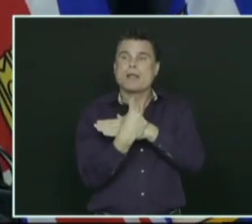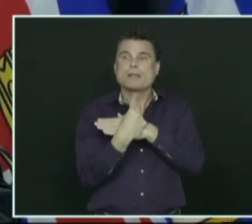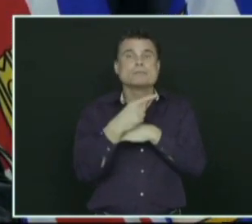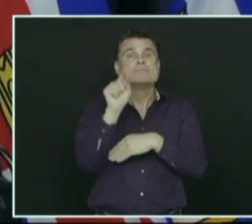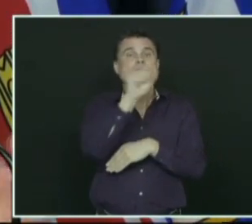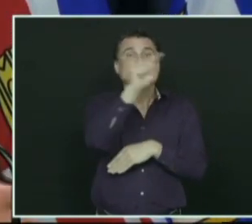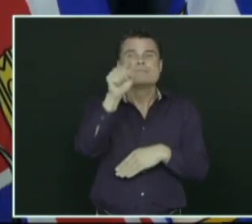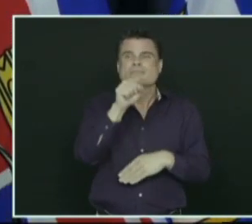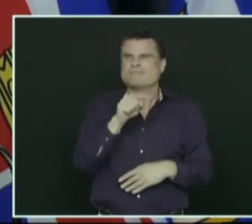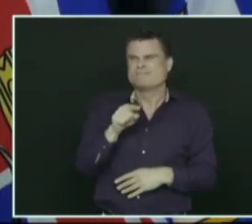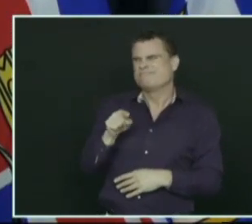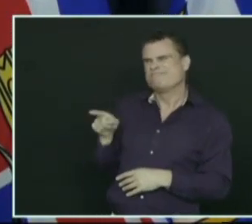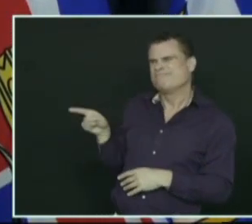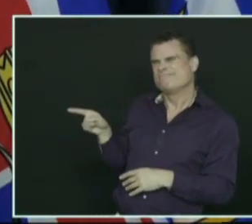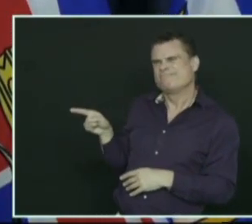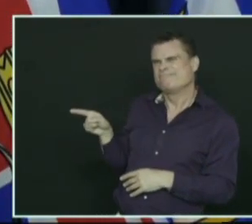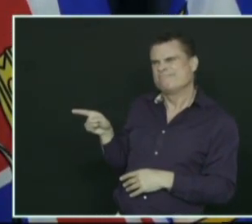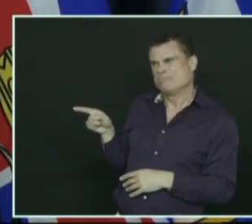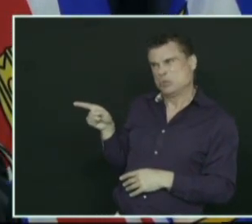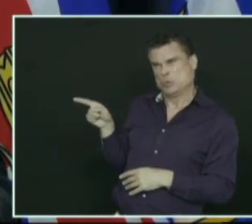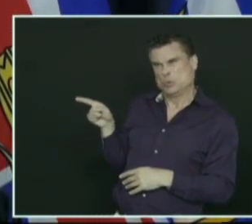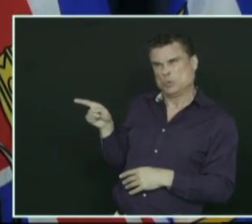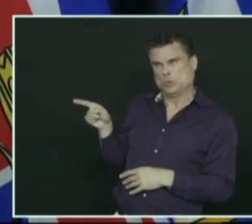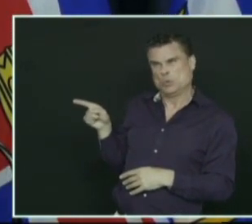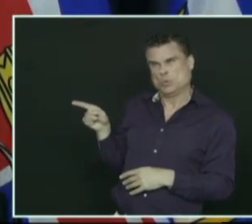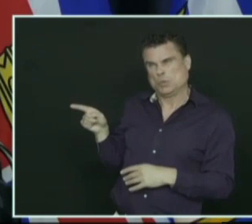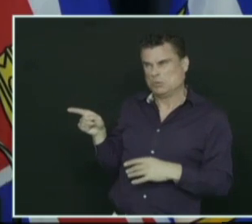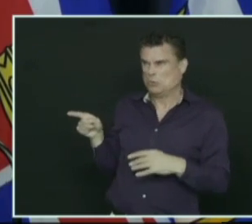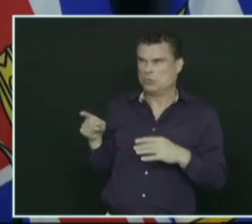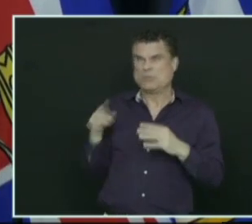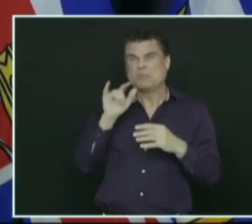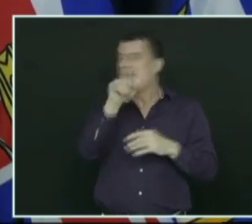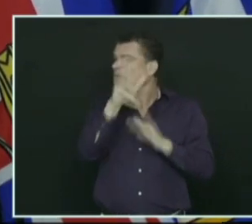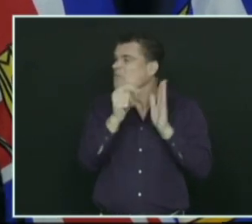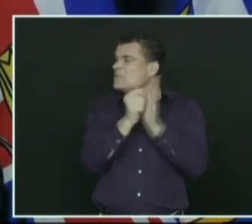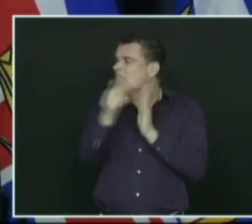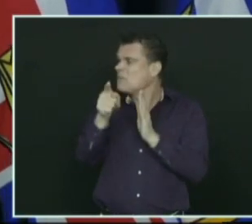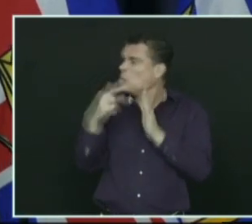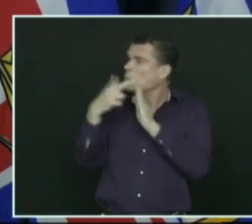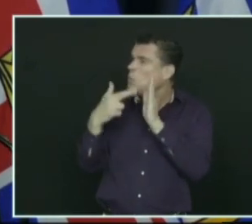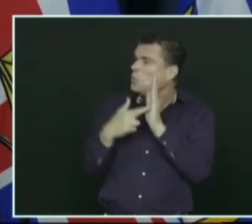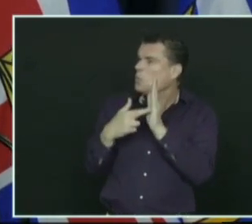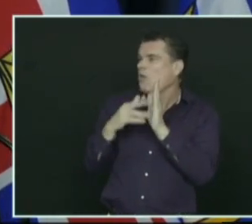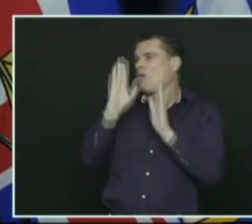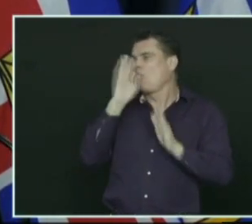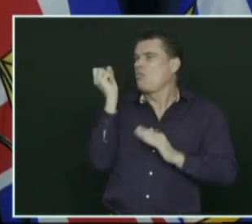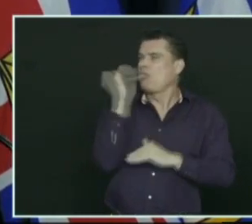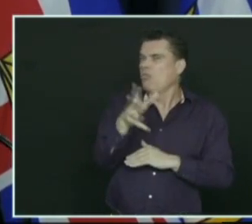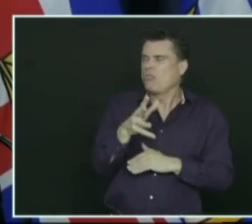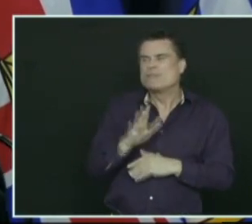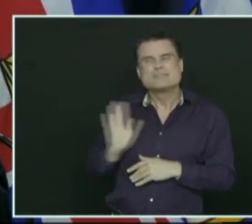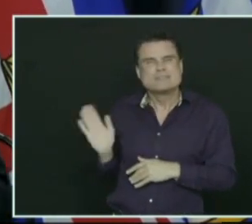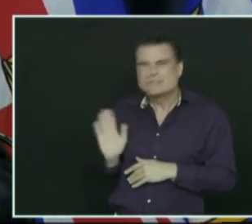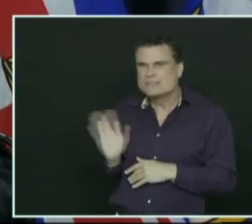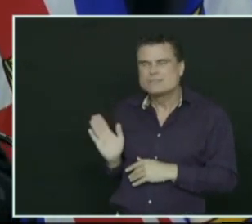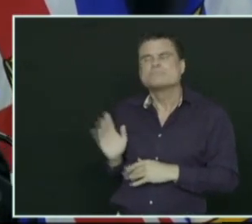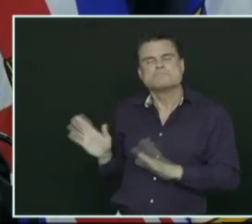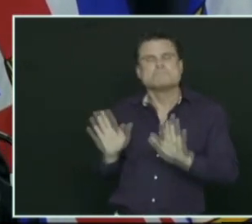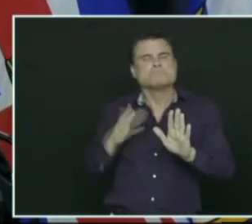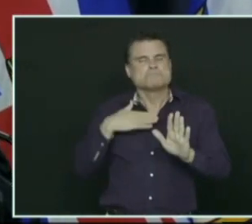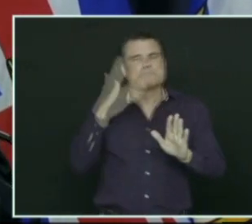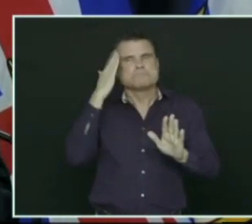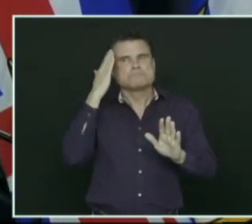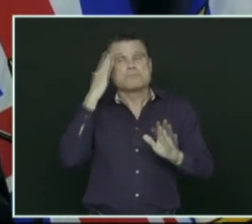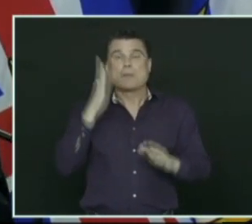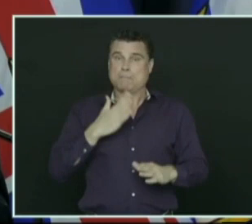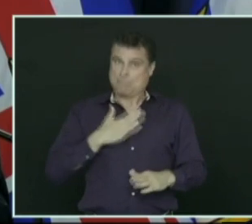Yeah, Richard, someone told me about this, and I think, you know, I think we've seen in the past number of weeks one or two examples of people behaving very